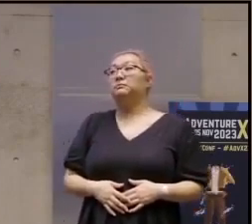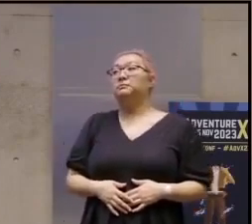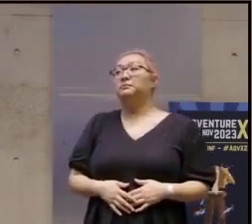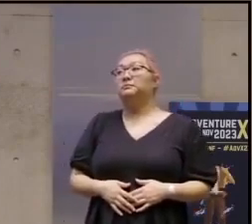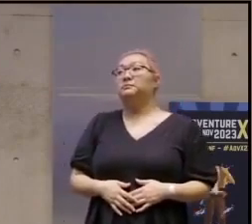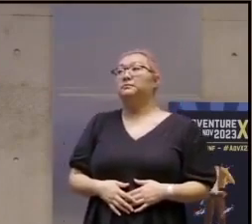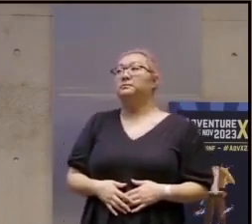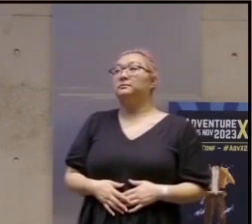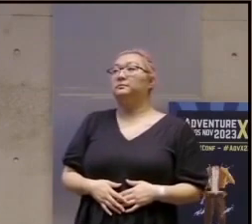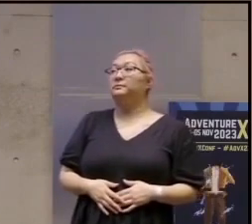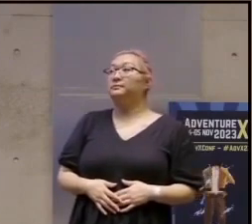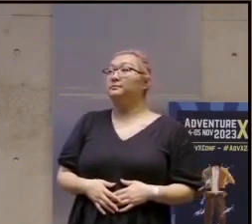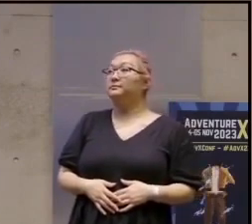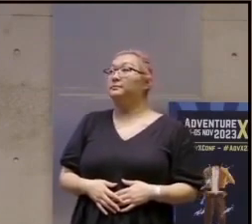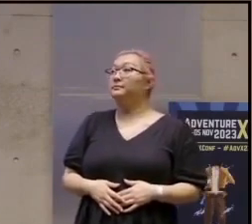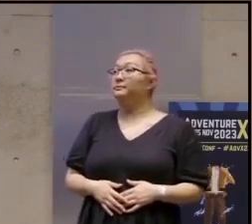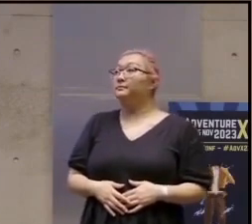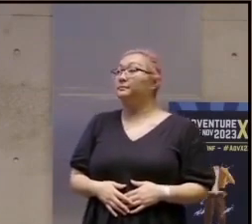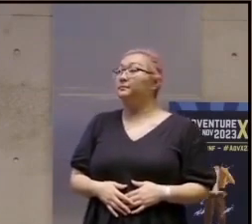Oh, okay.